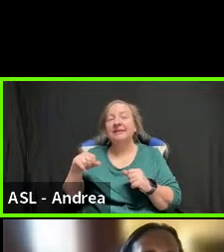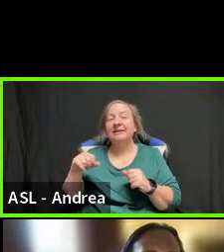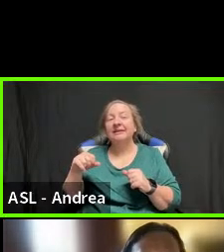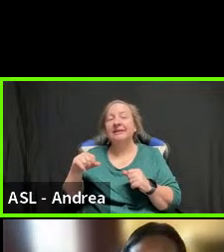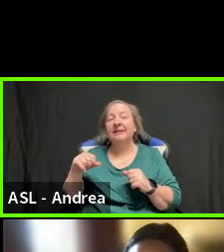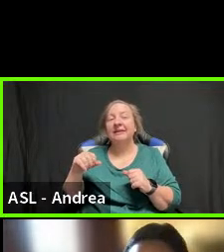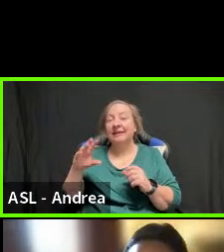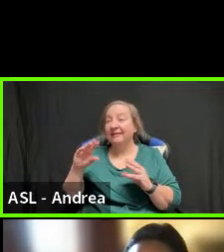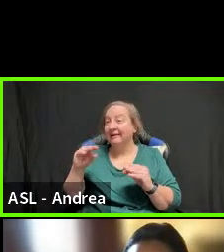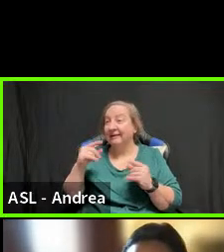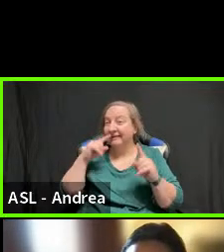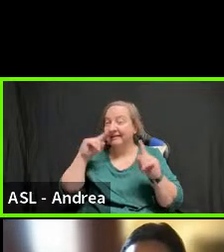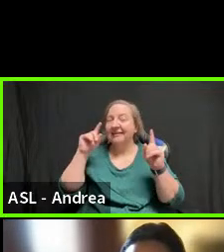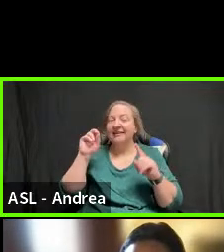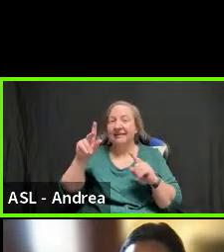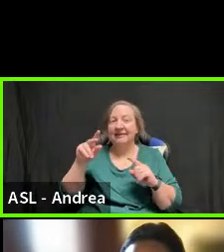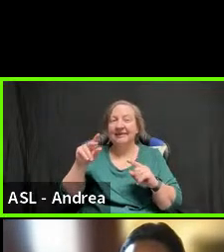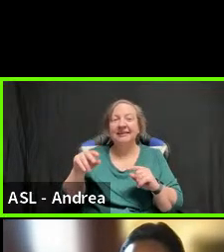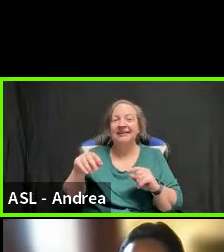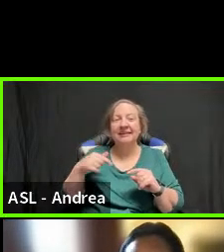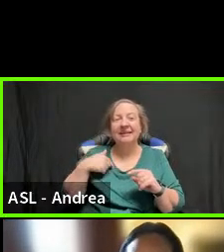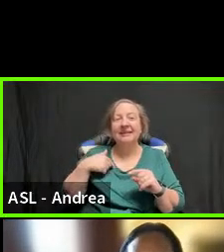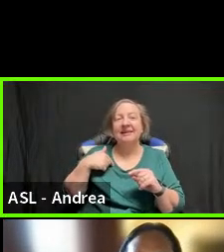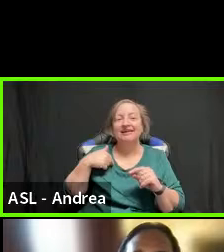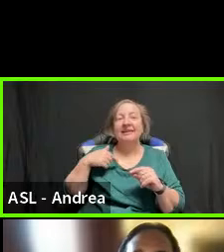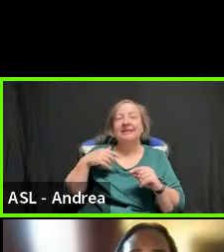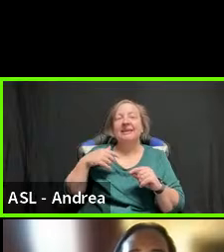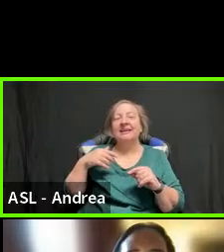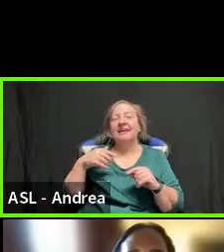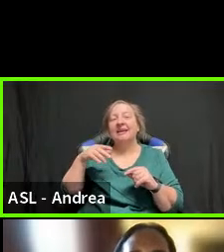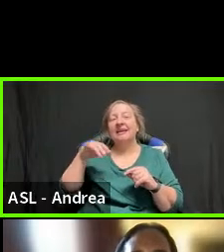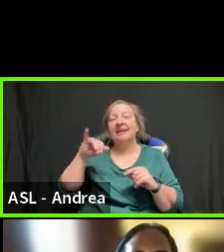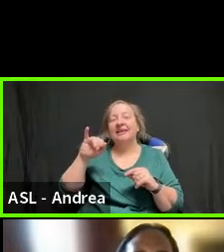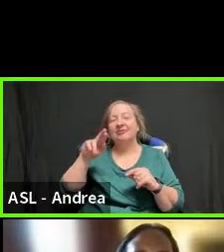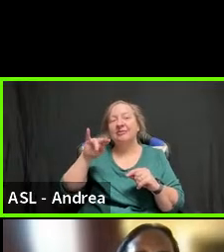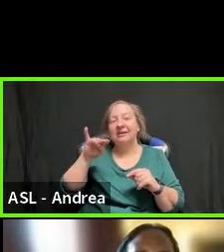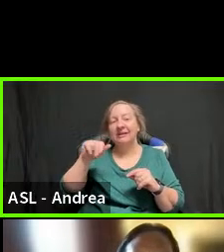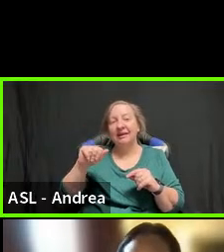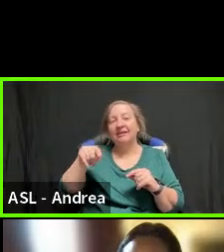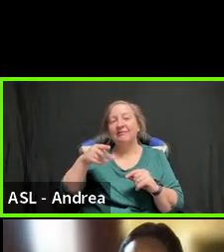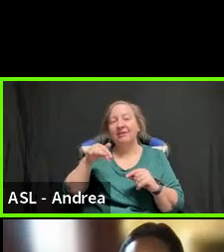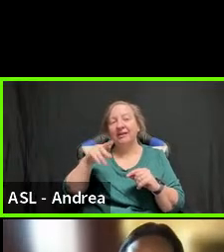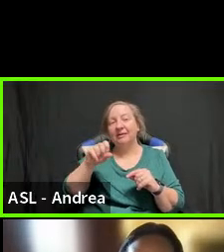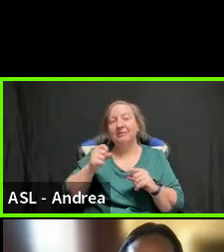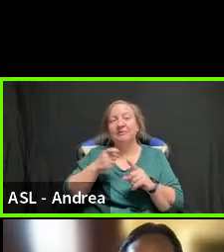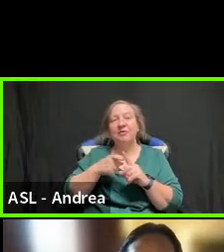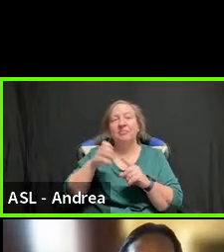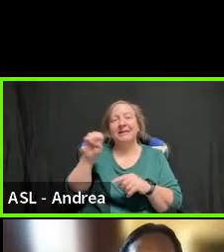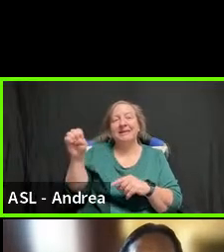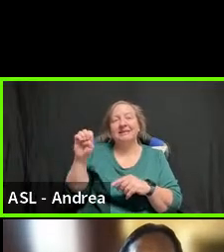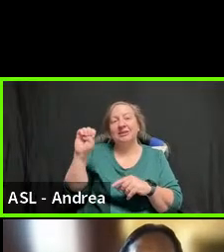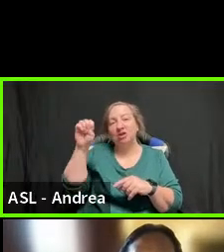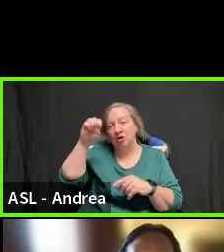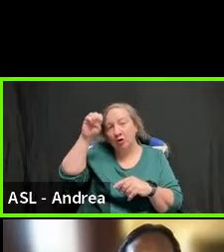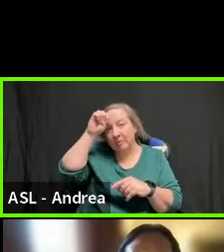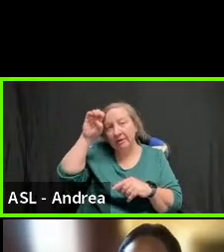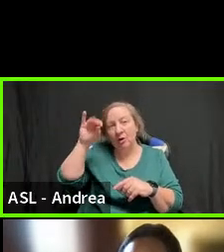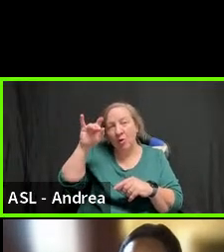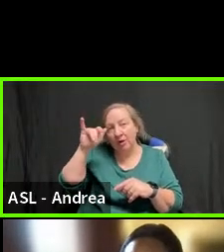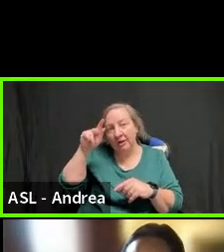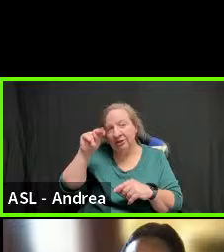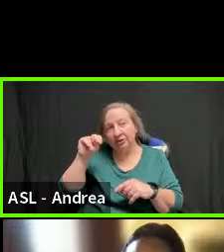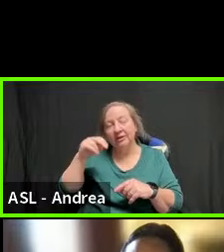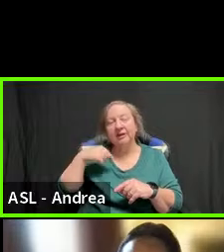okay. Irina Phillips, East European Coalition, she, her, and I'm